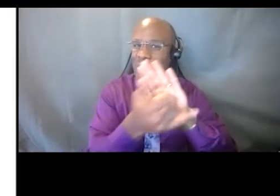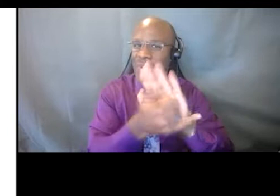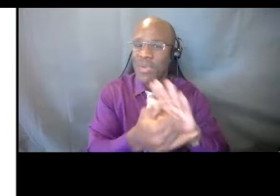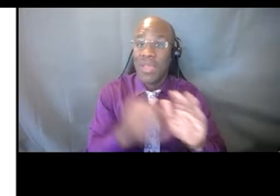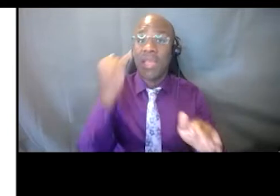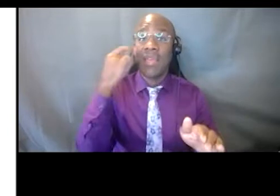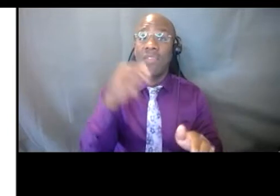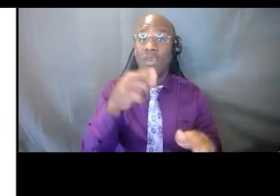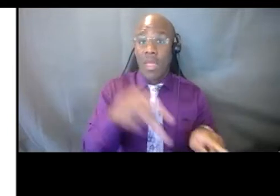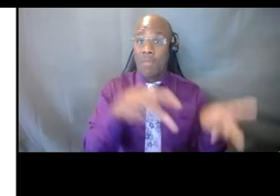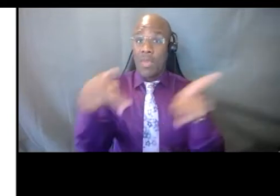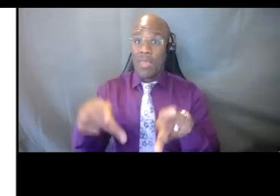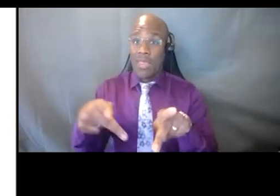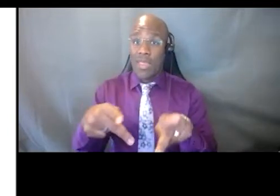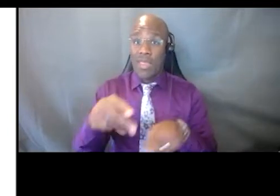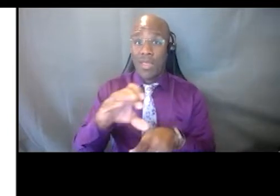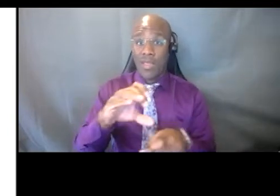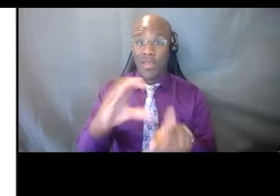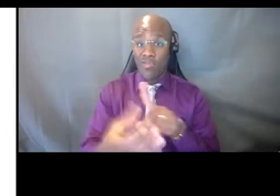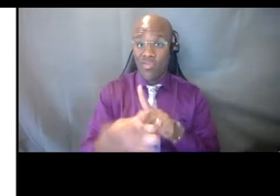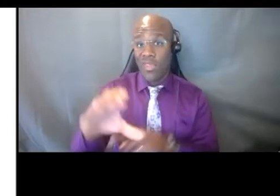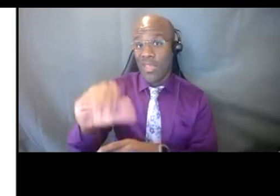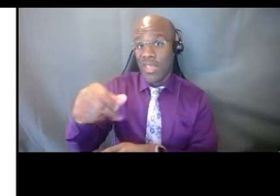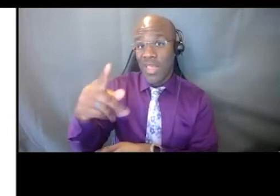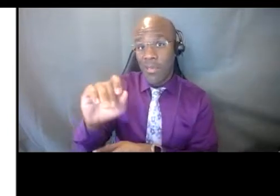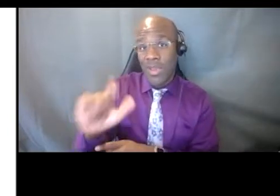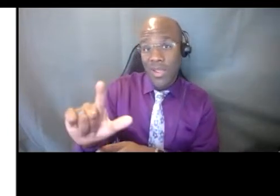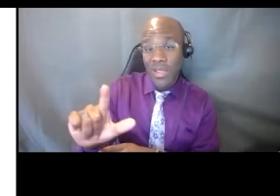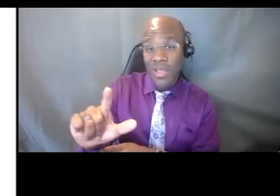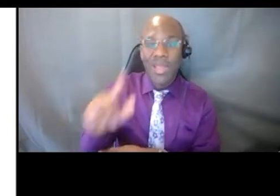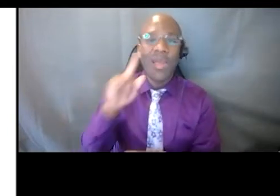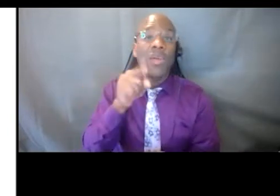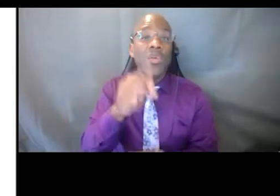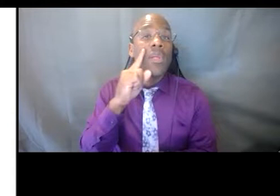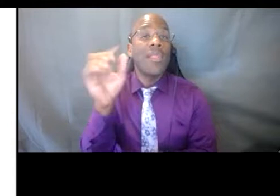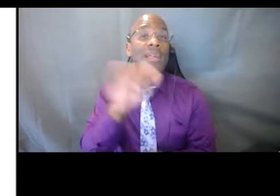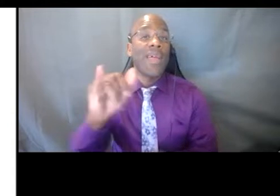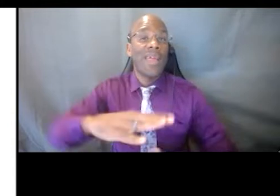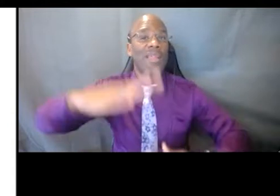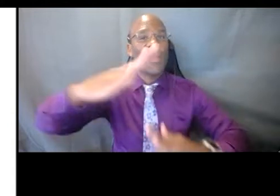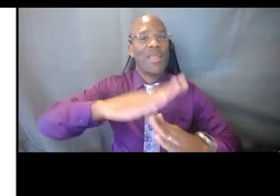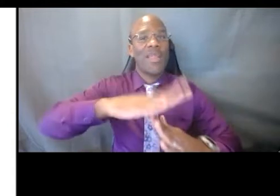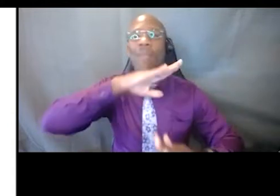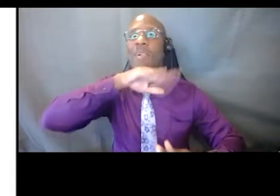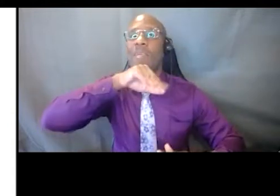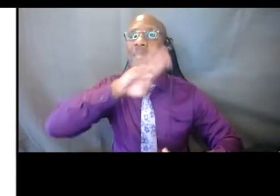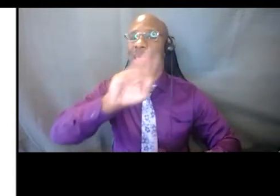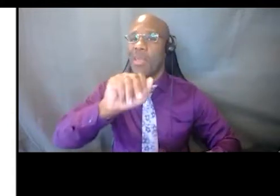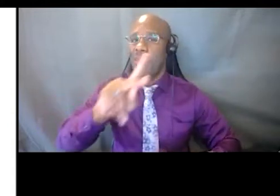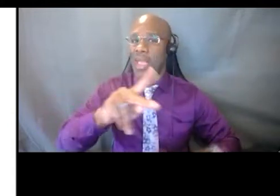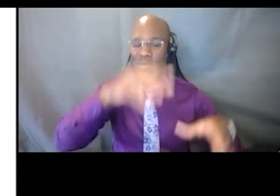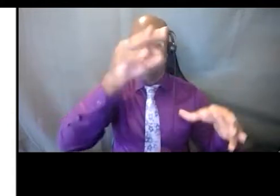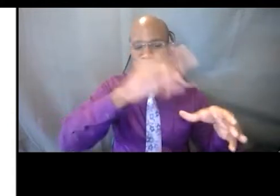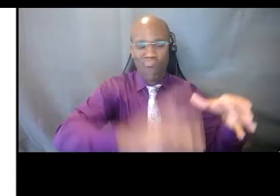we can conceptualize. If you have cultural capital, you look like the top piggy bank, which is not broken. The bottom